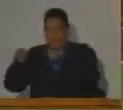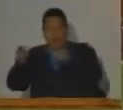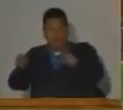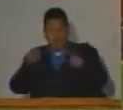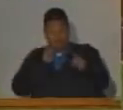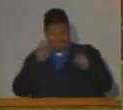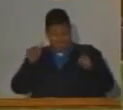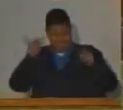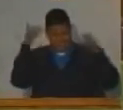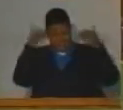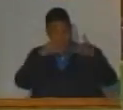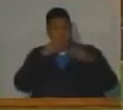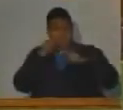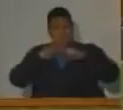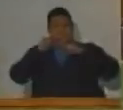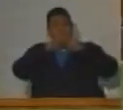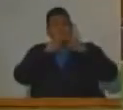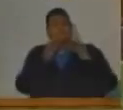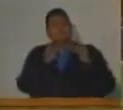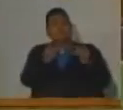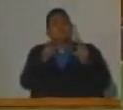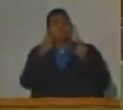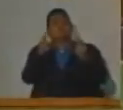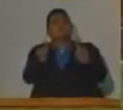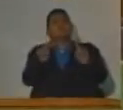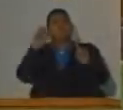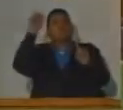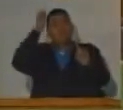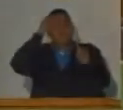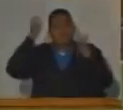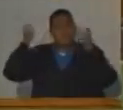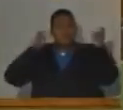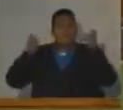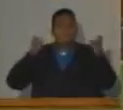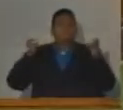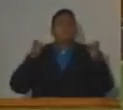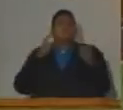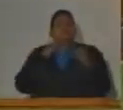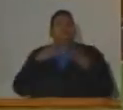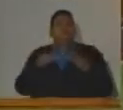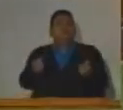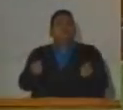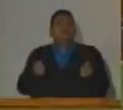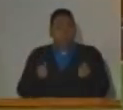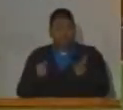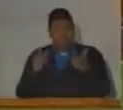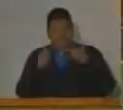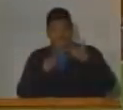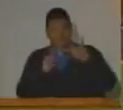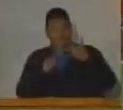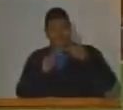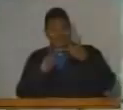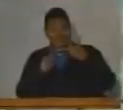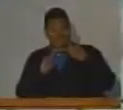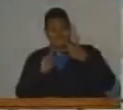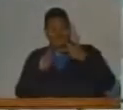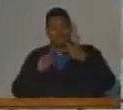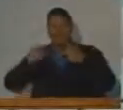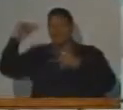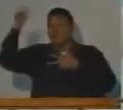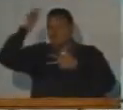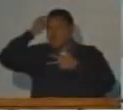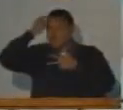a focus on increasing efficiency in government and expenditure. And three,